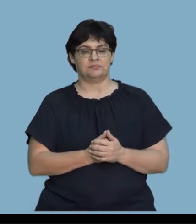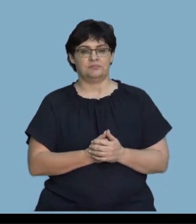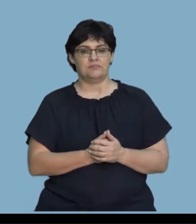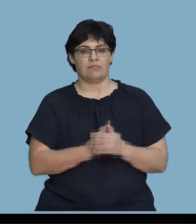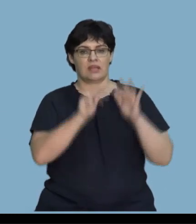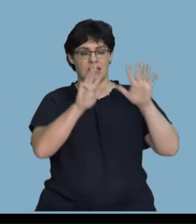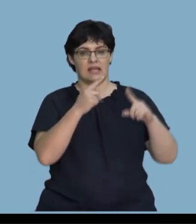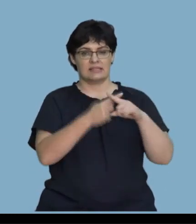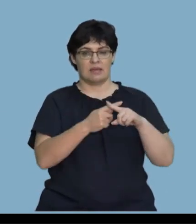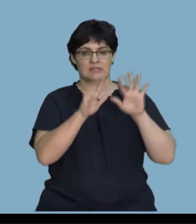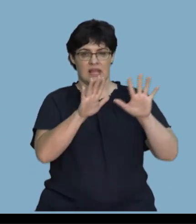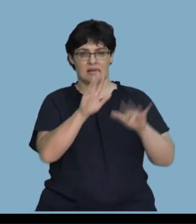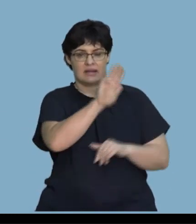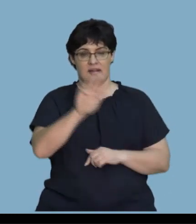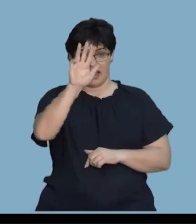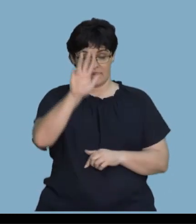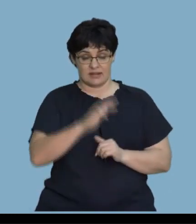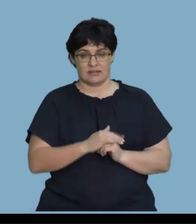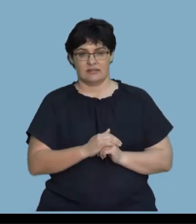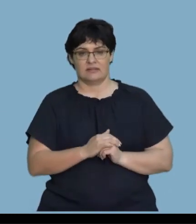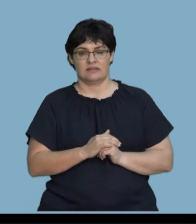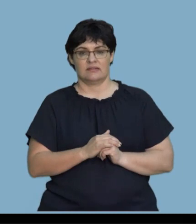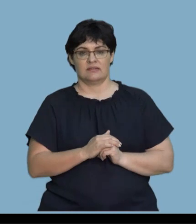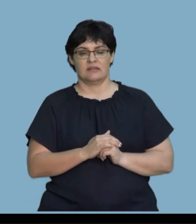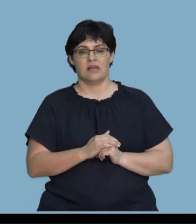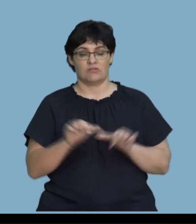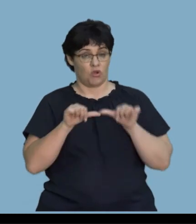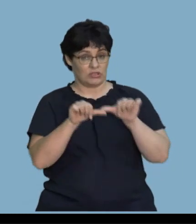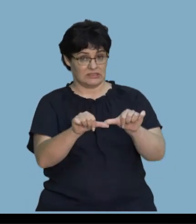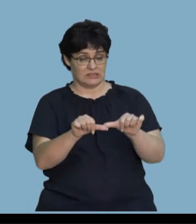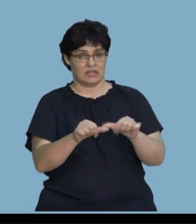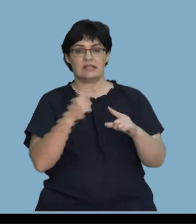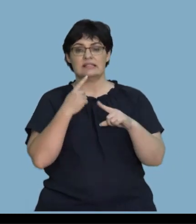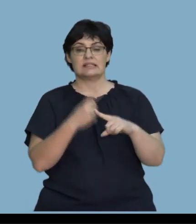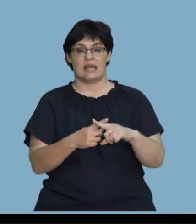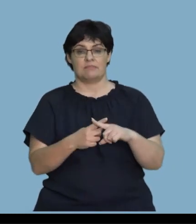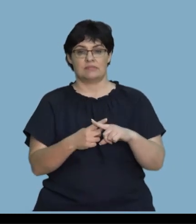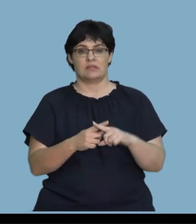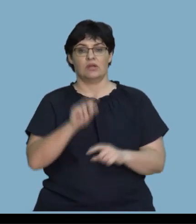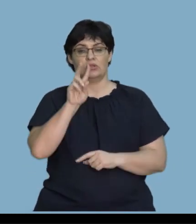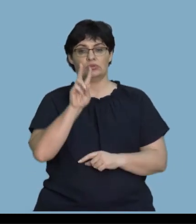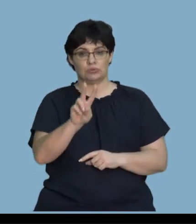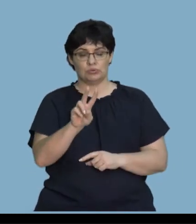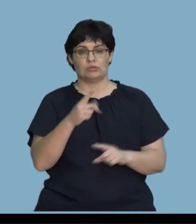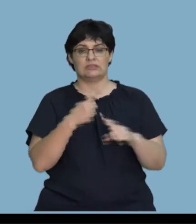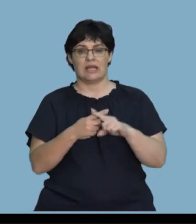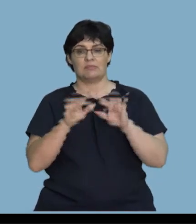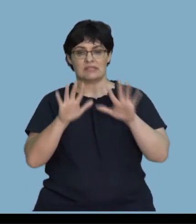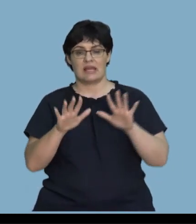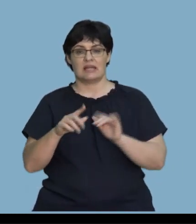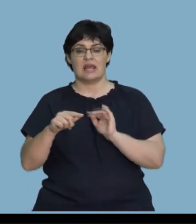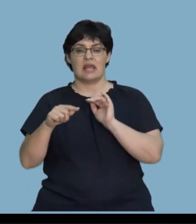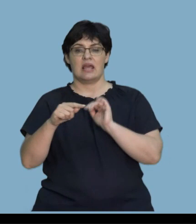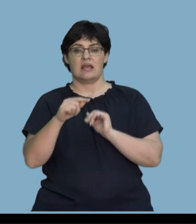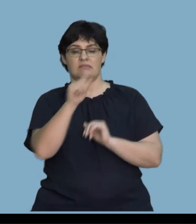9 times 10 exponent 9, which is the constant, multiplied by 2 times 10 exponent negative